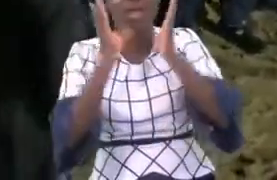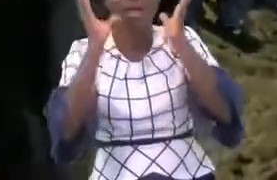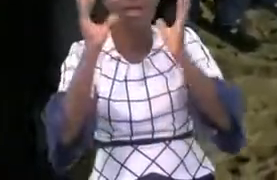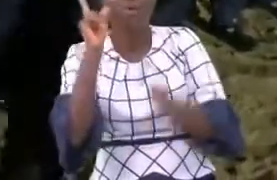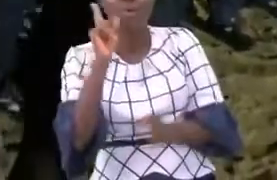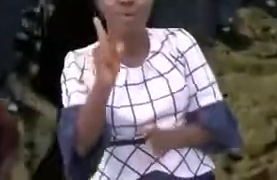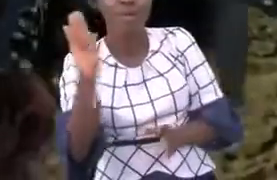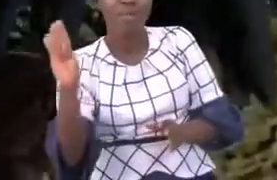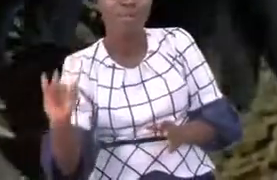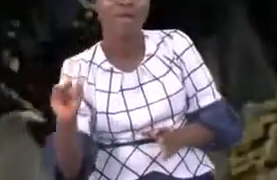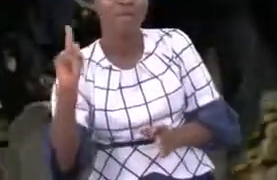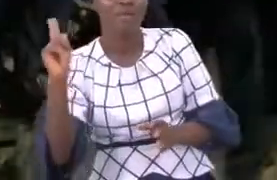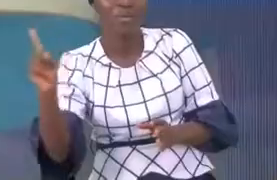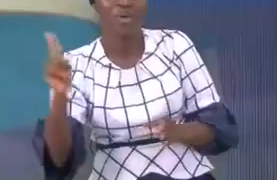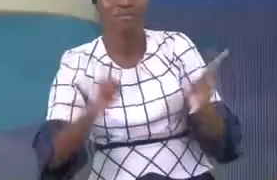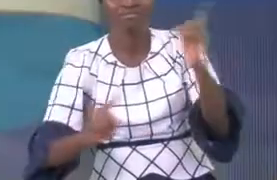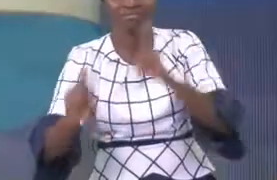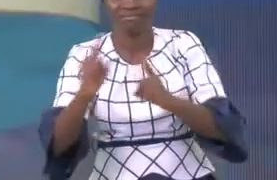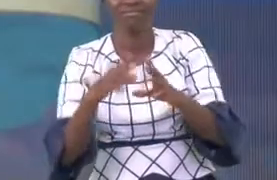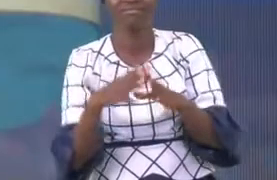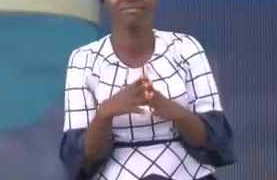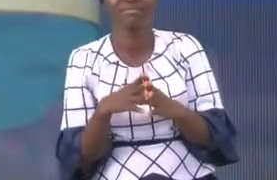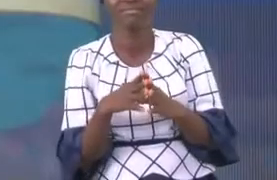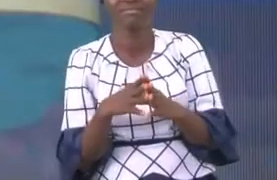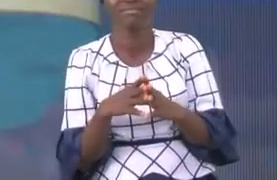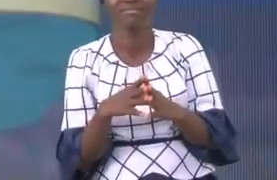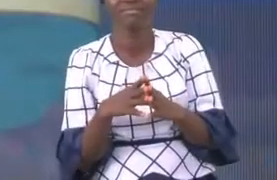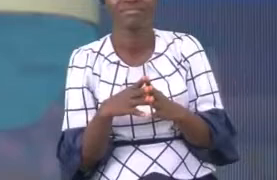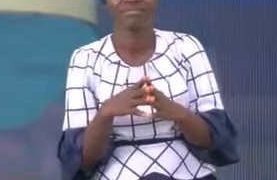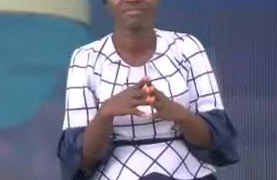Welcome, Daddy. Amen.